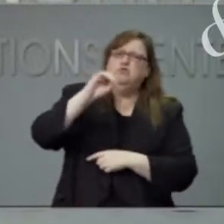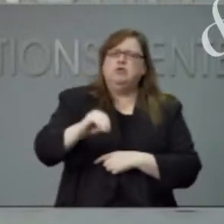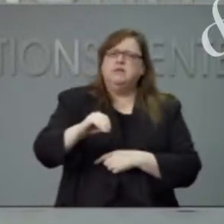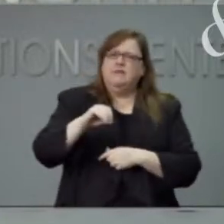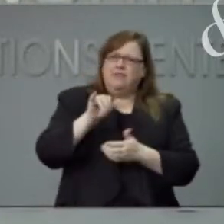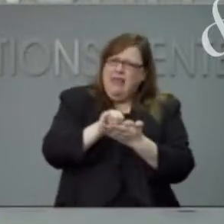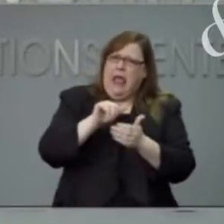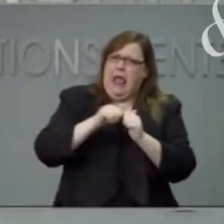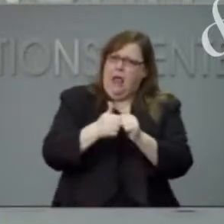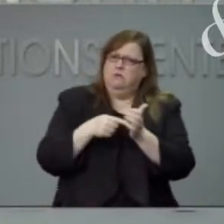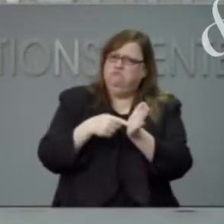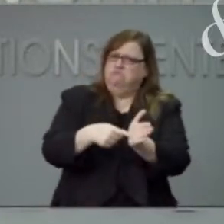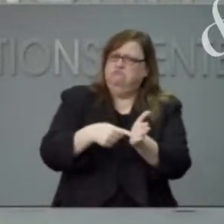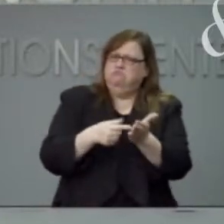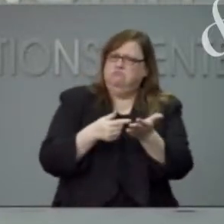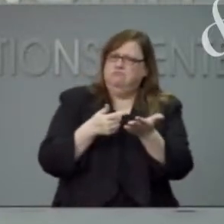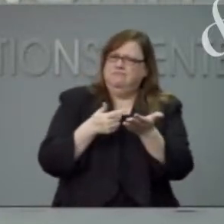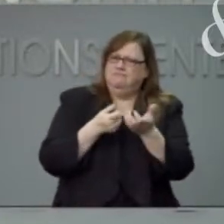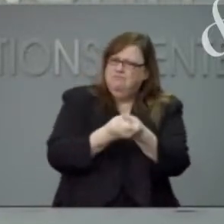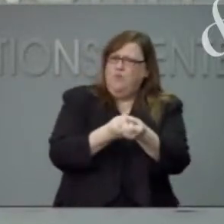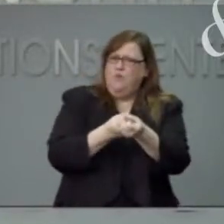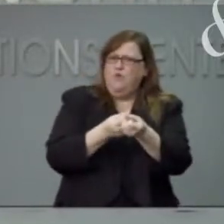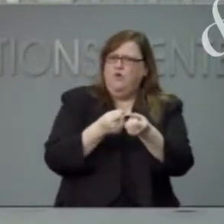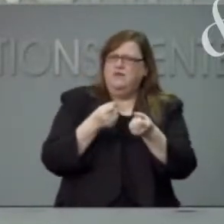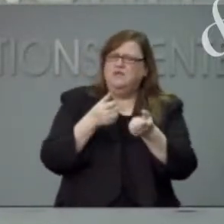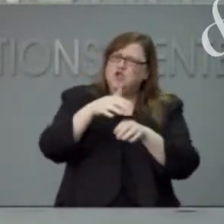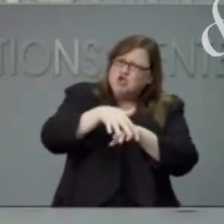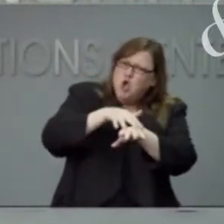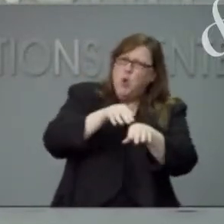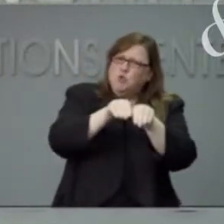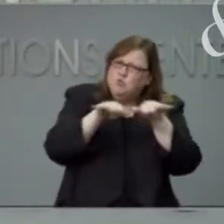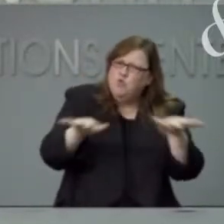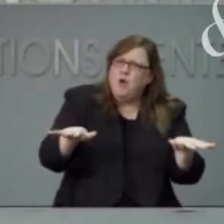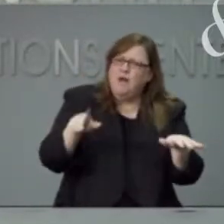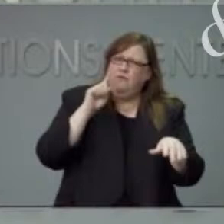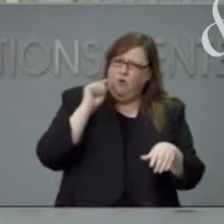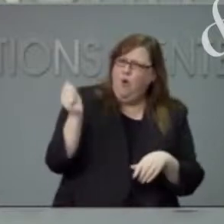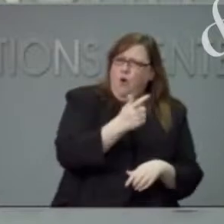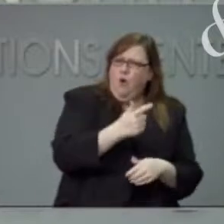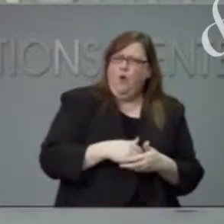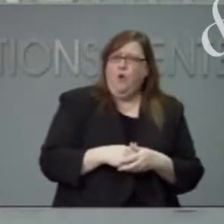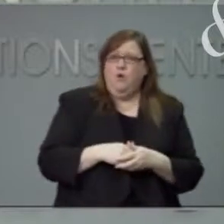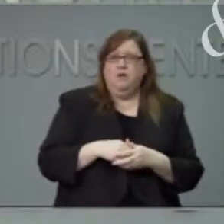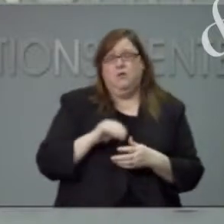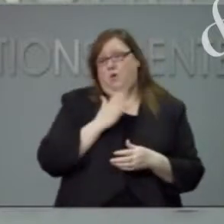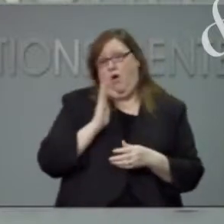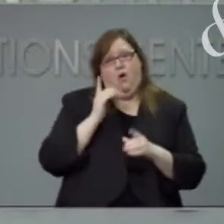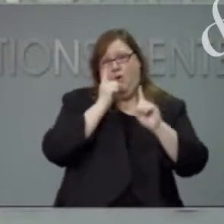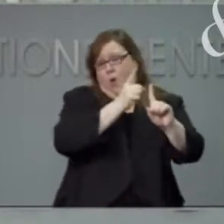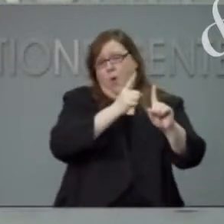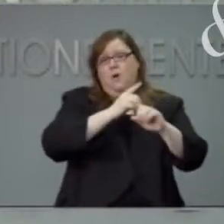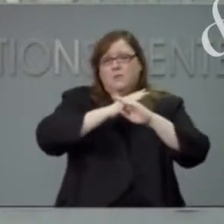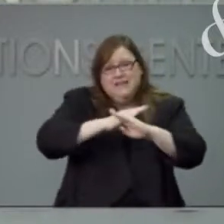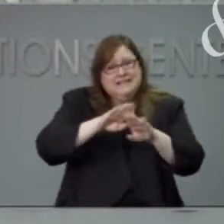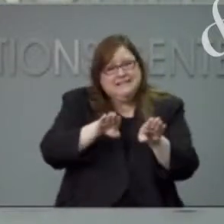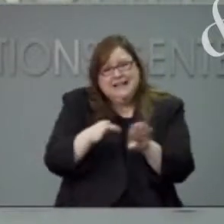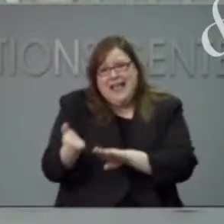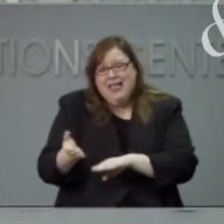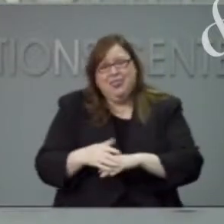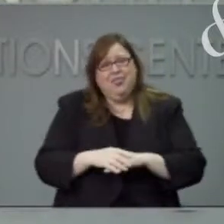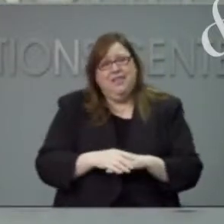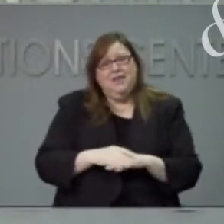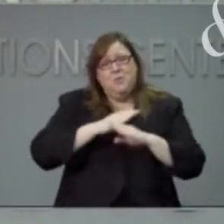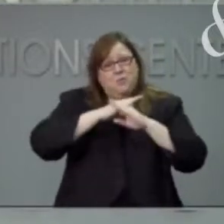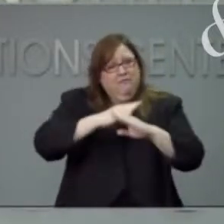spread for everybody, because we want to prevent deaths and we want to slow the spread of this virus. I'll